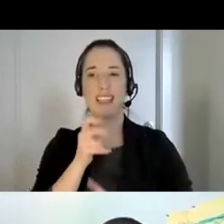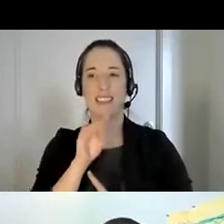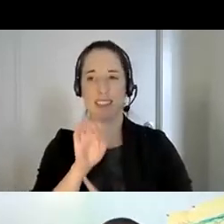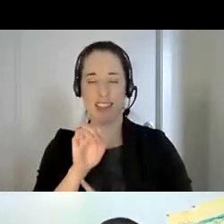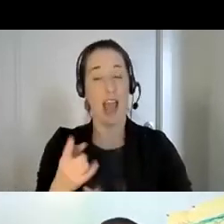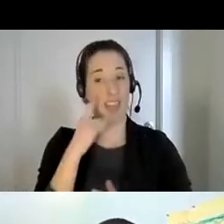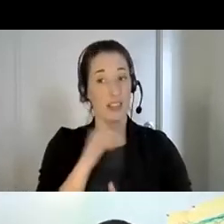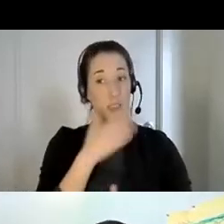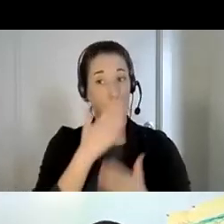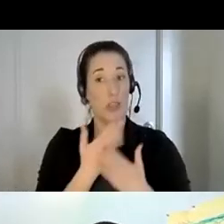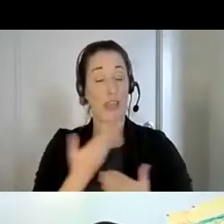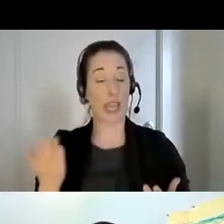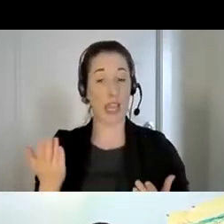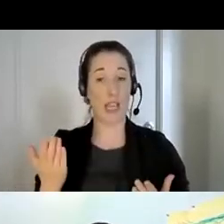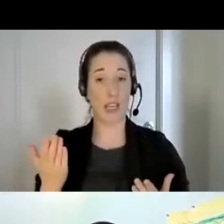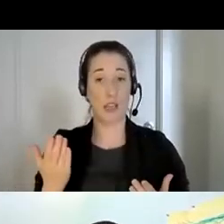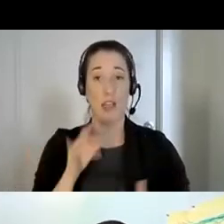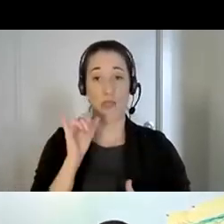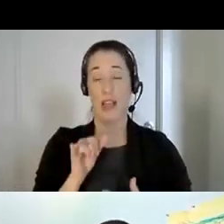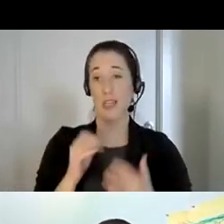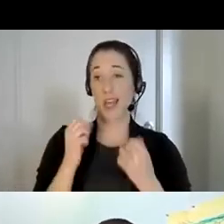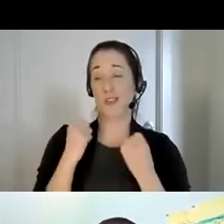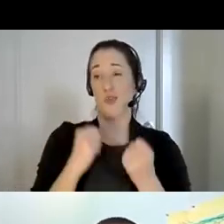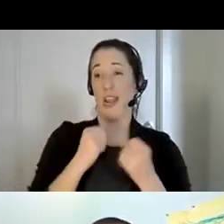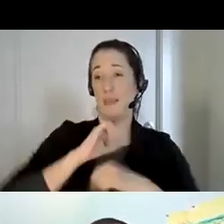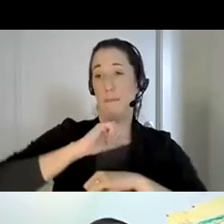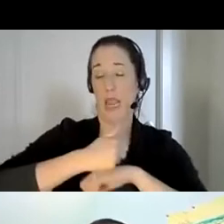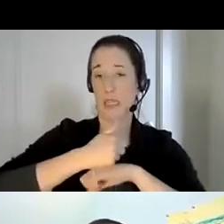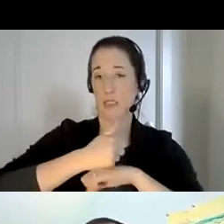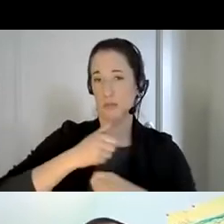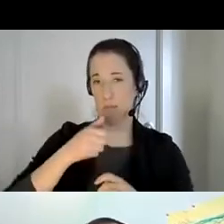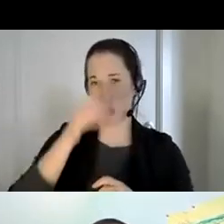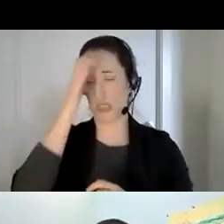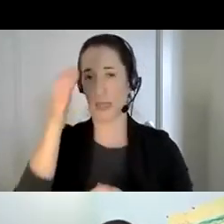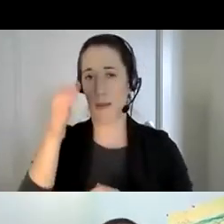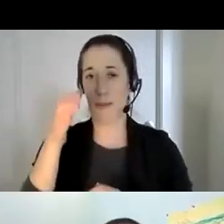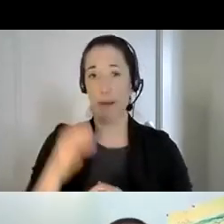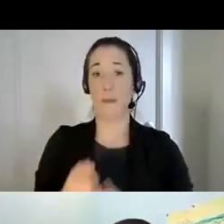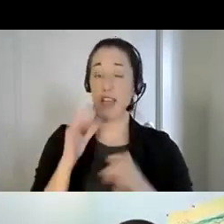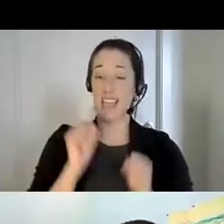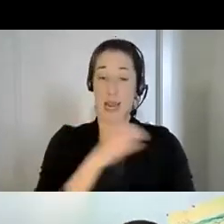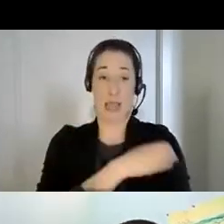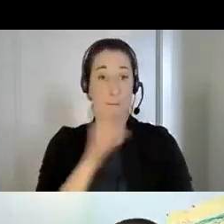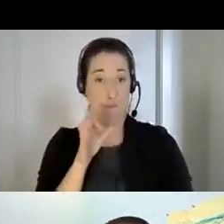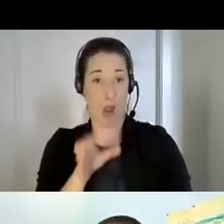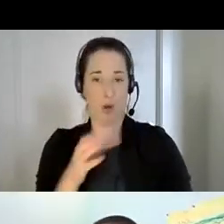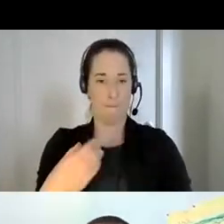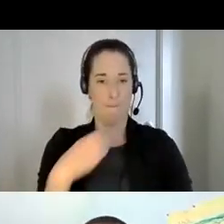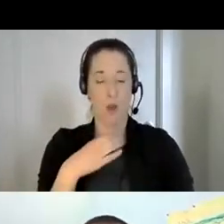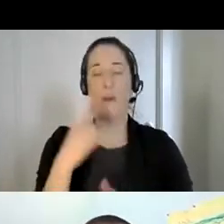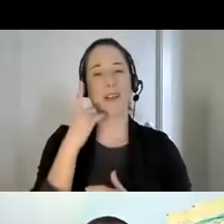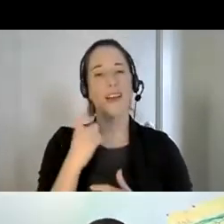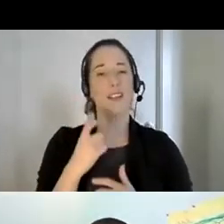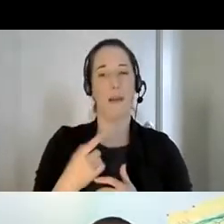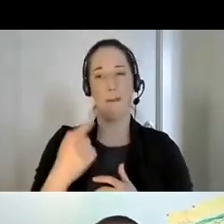thing. It is a strengths-based construct that can be empowering because it reminds people and communities that they are strong. However,